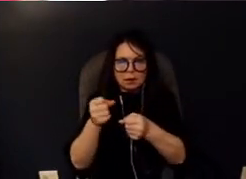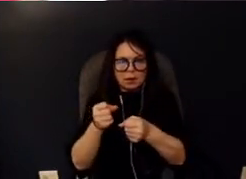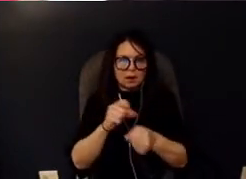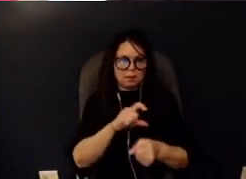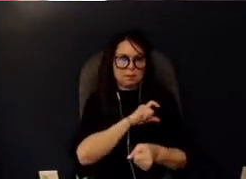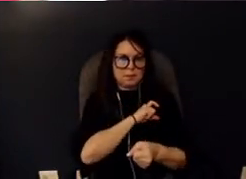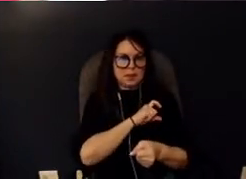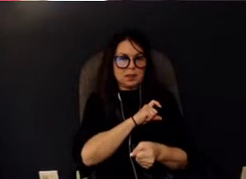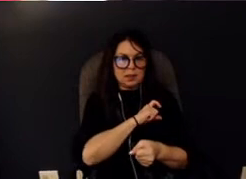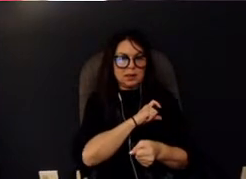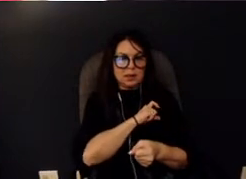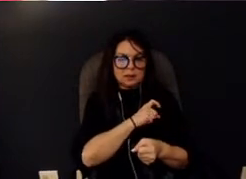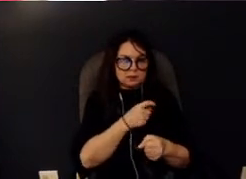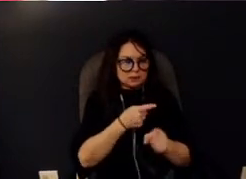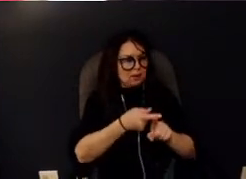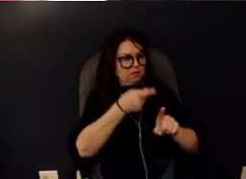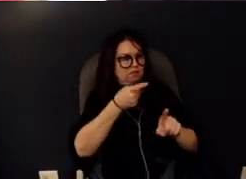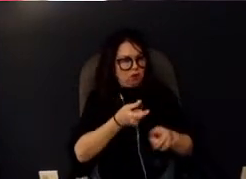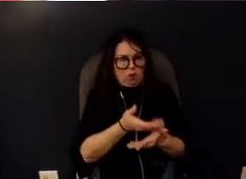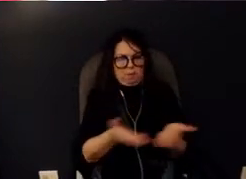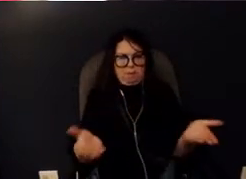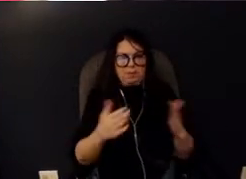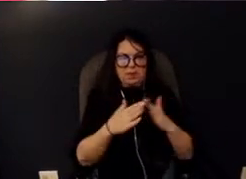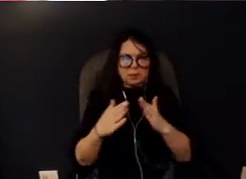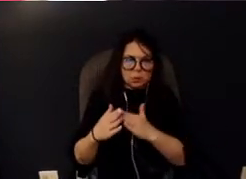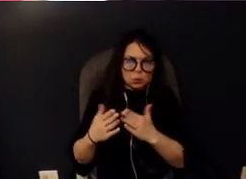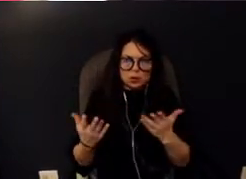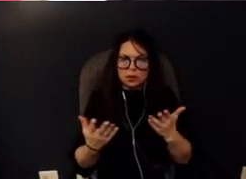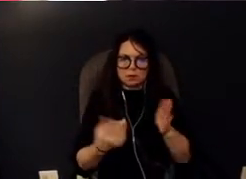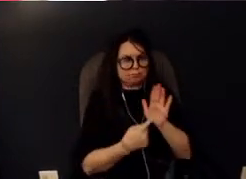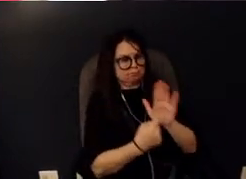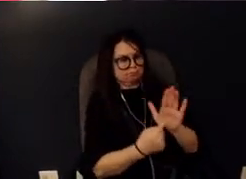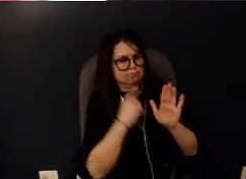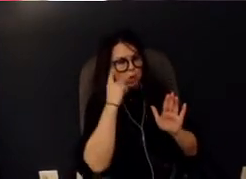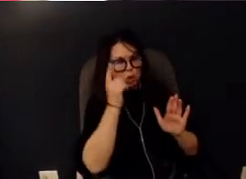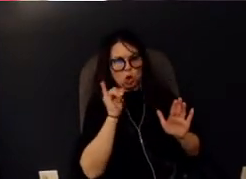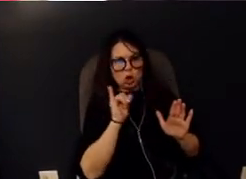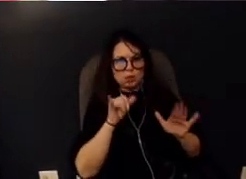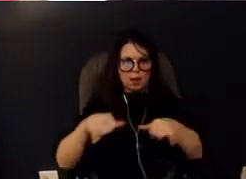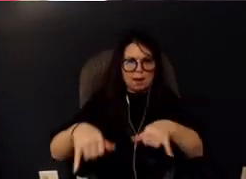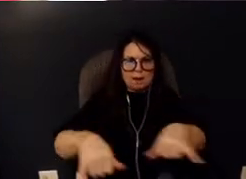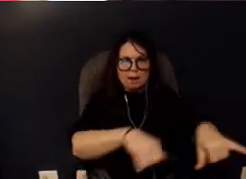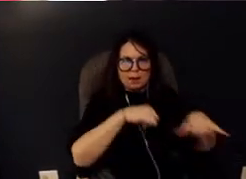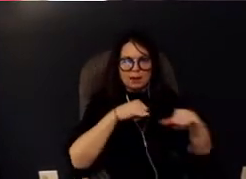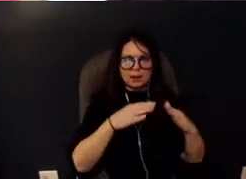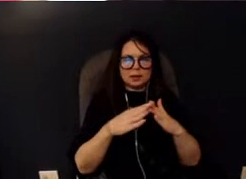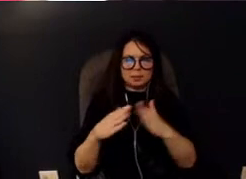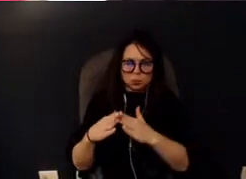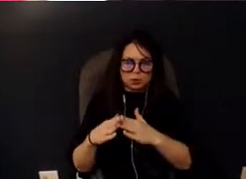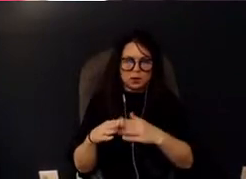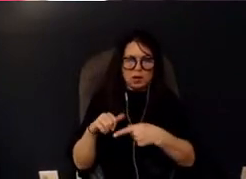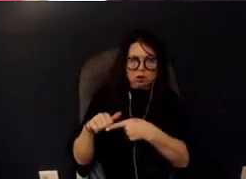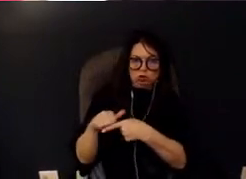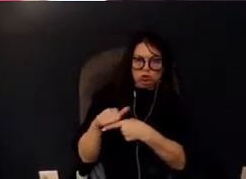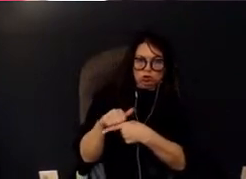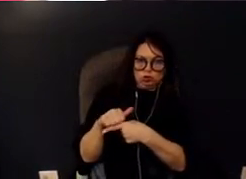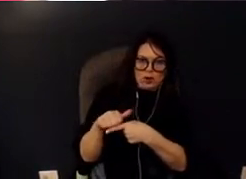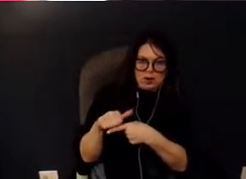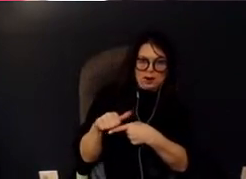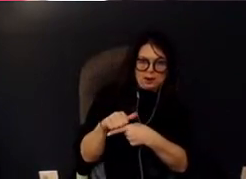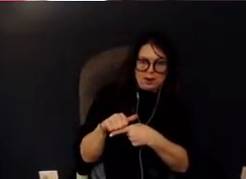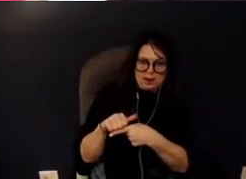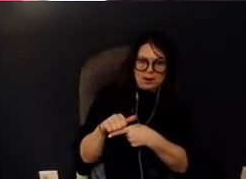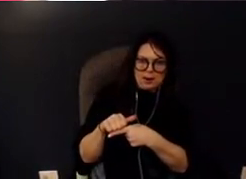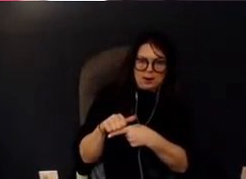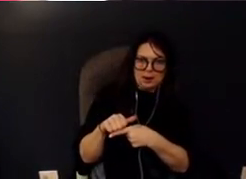community, and we are bringing the opportunity and the training for them to have the opportunity to